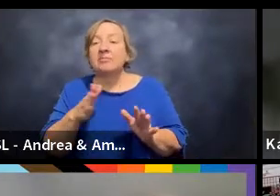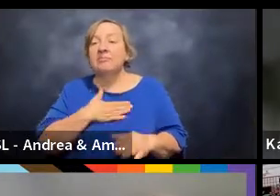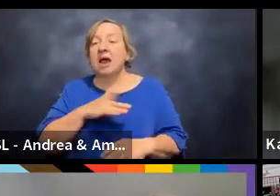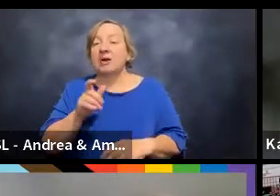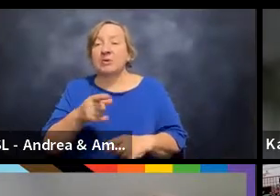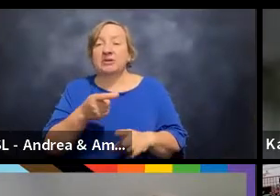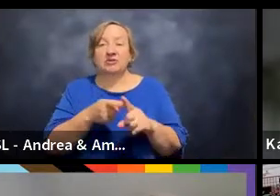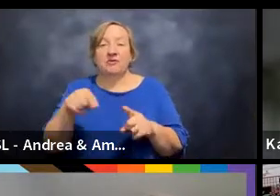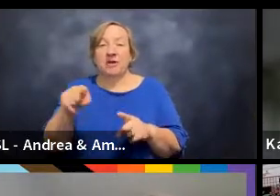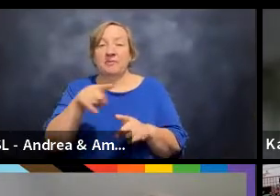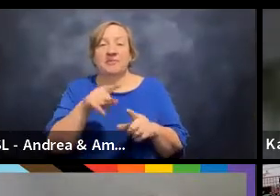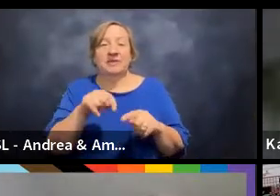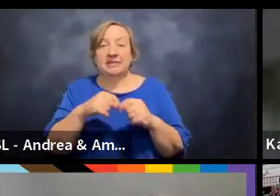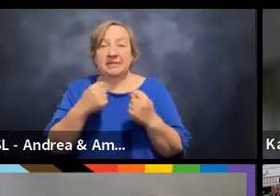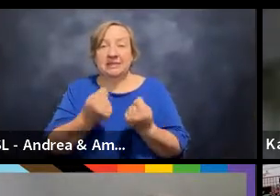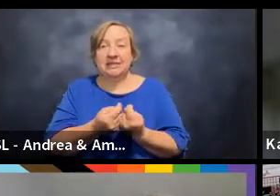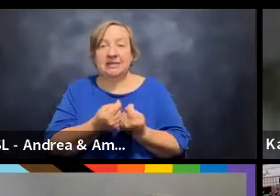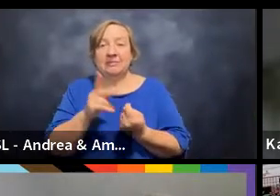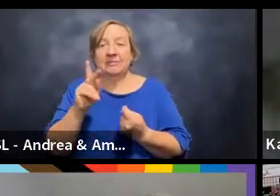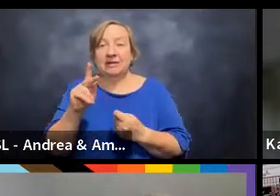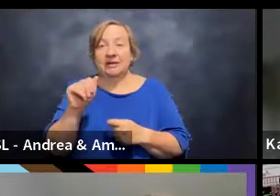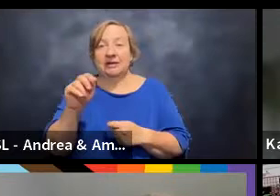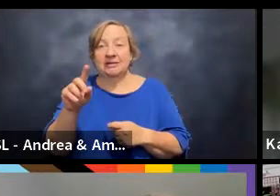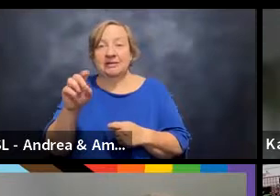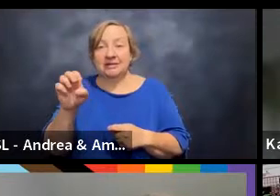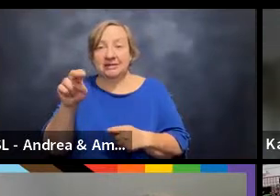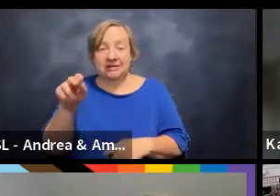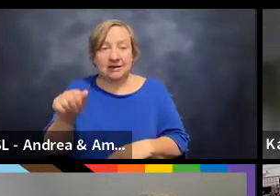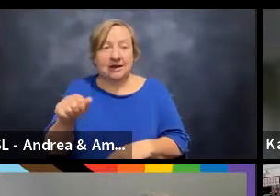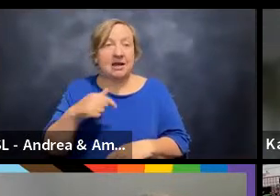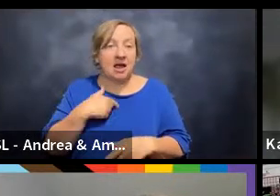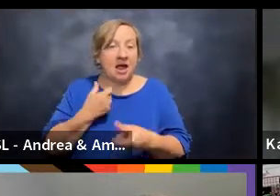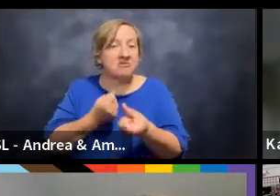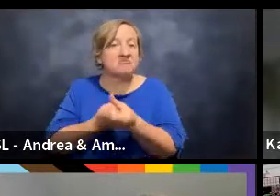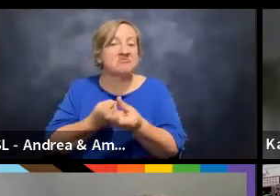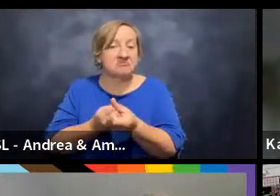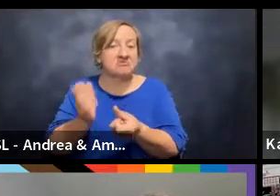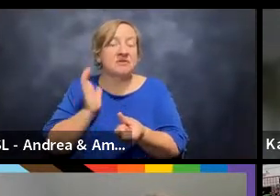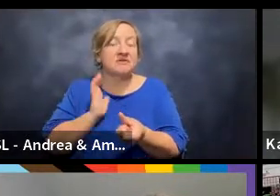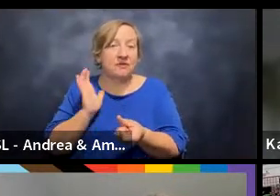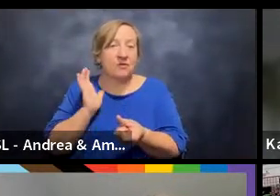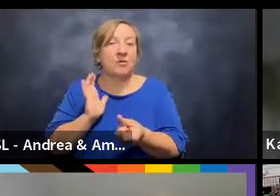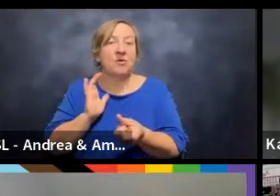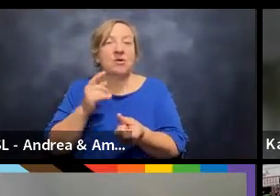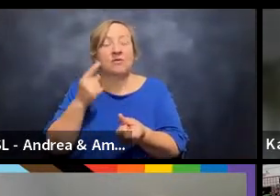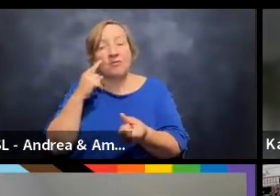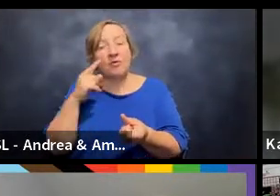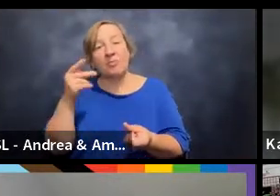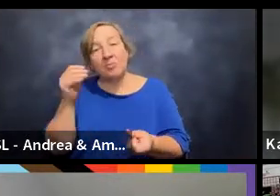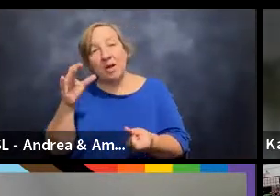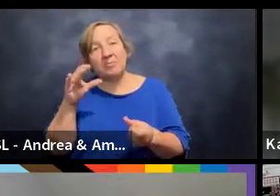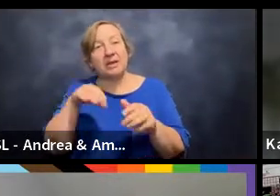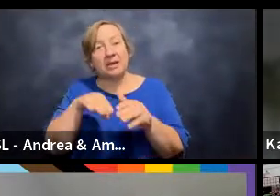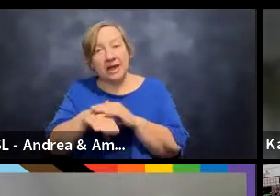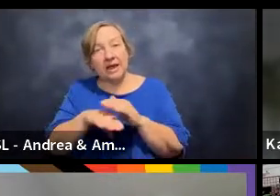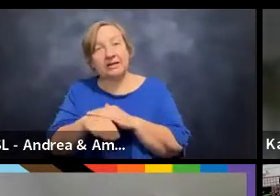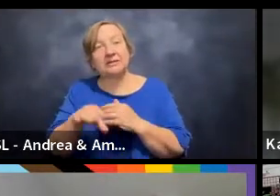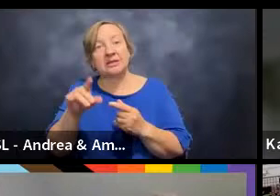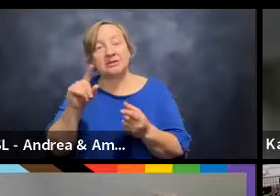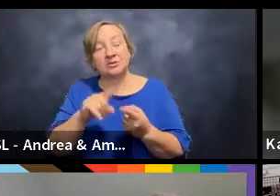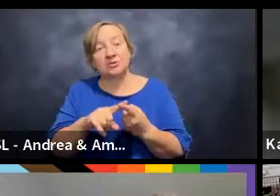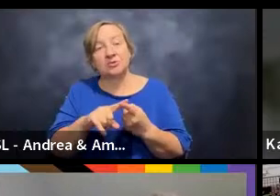team, Kadena, is I have advocated in the past for public access to